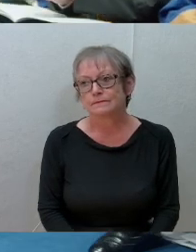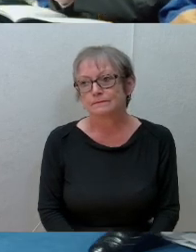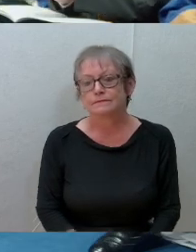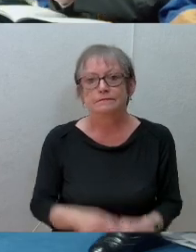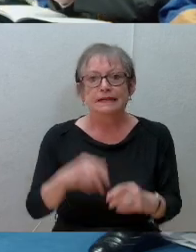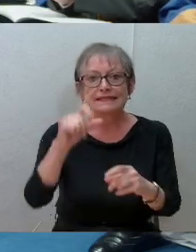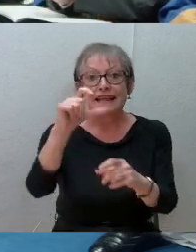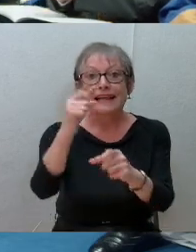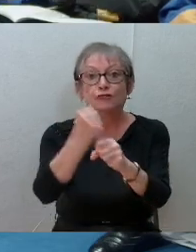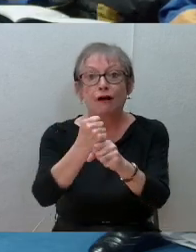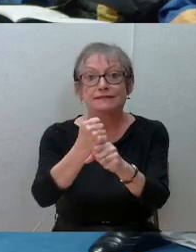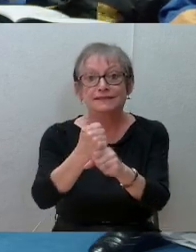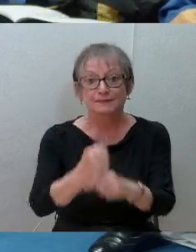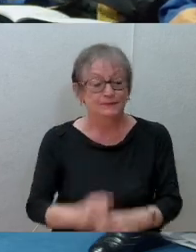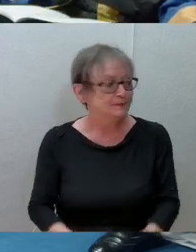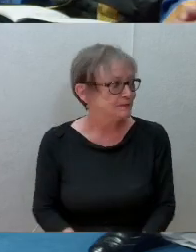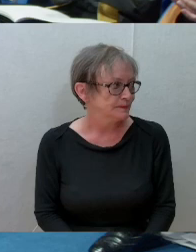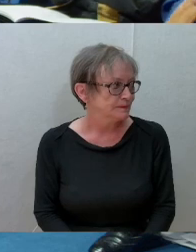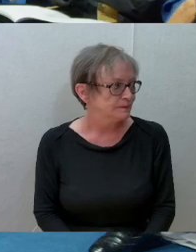Celine Grant.